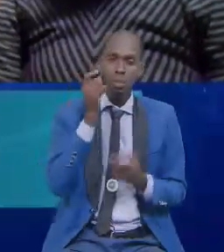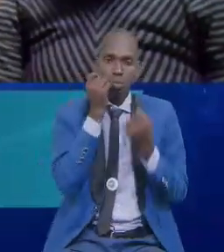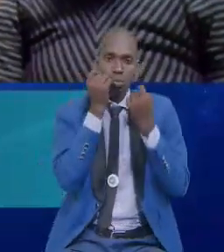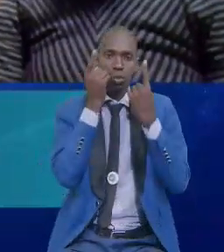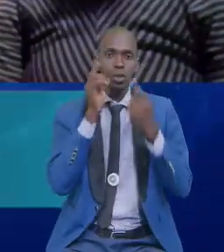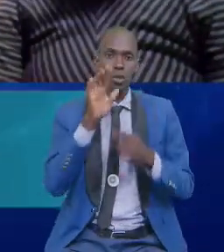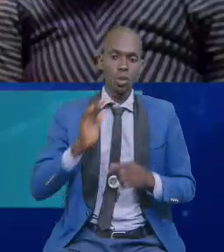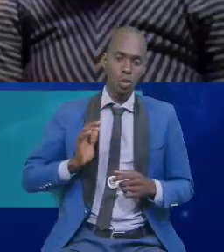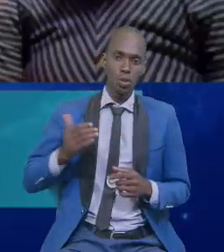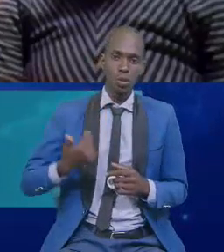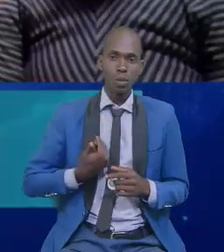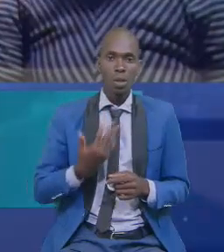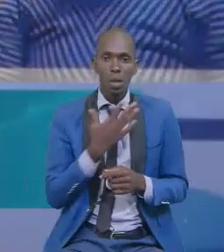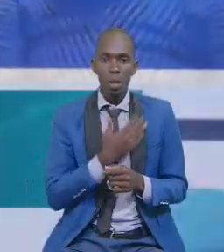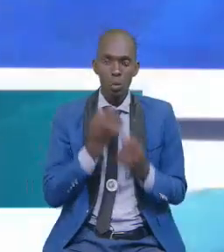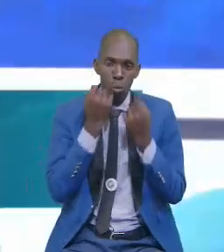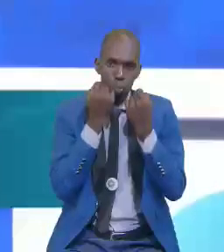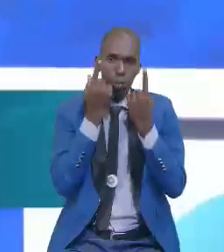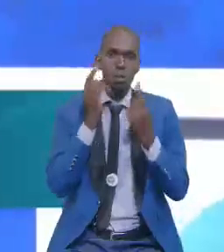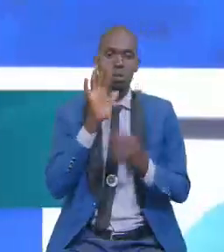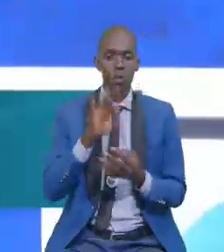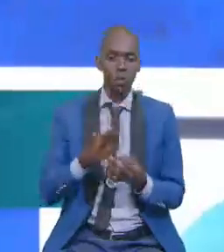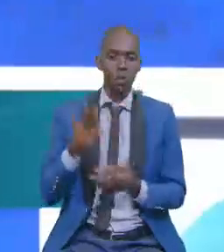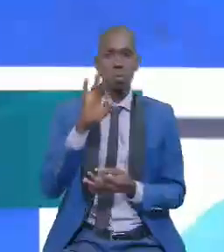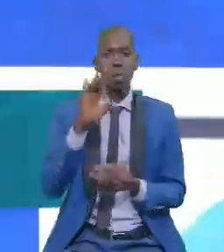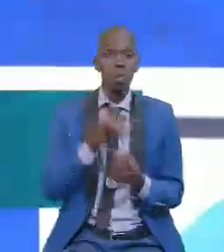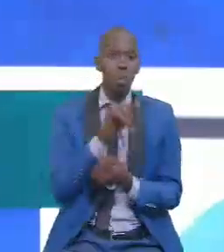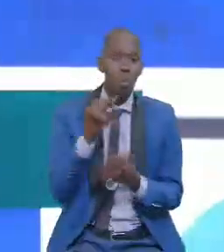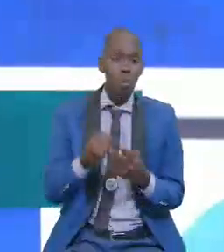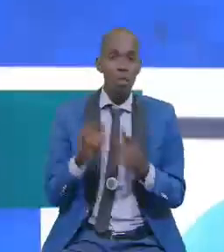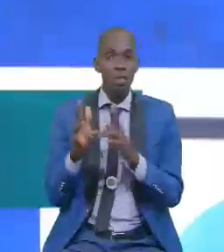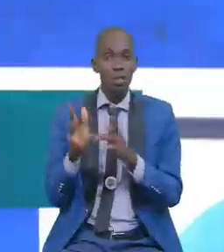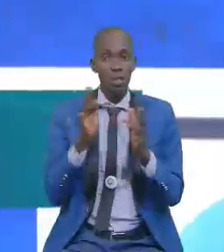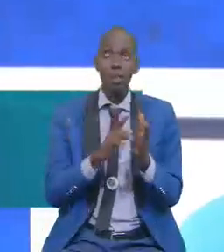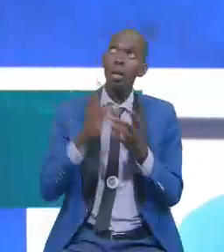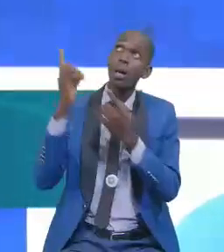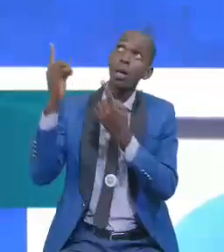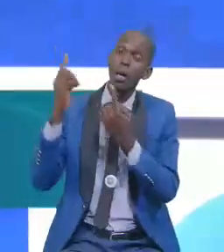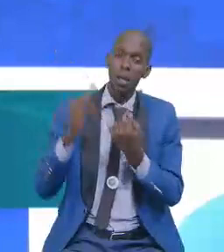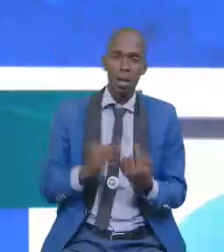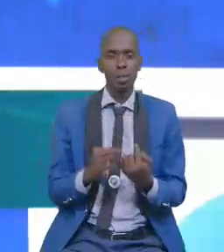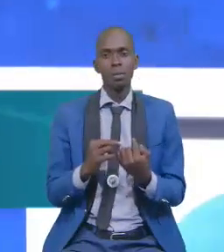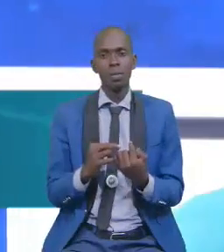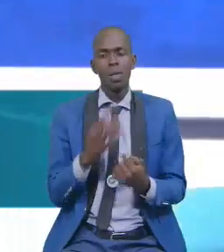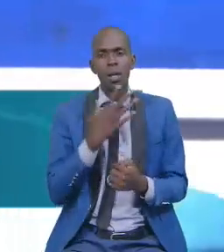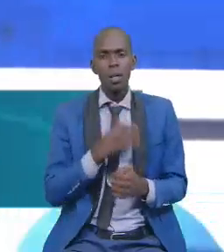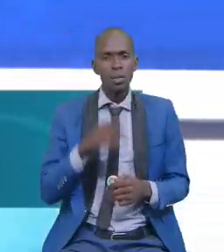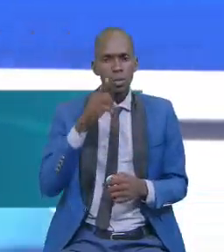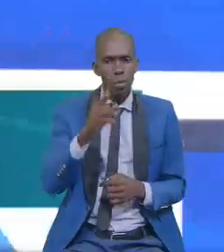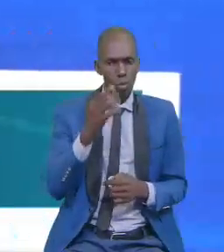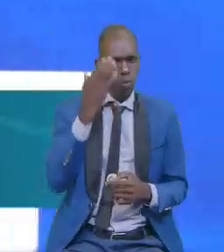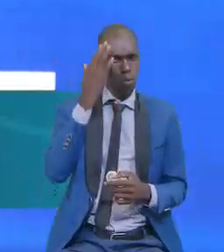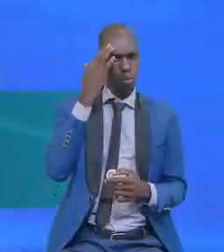and awakens your spirit, when Jesus comes and you acknowledge